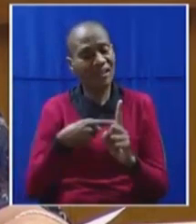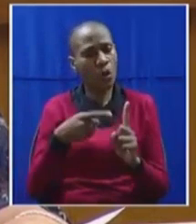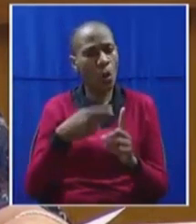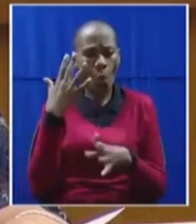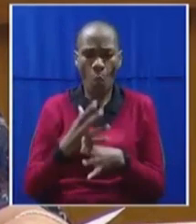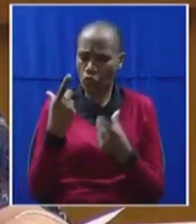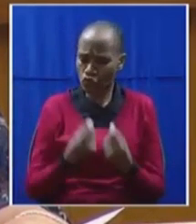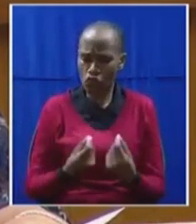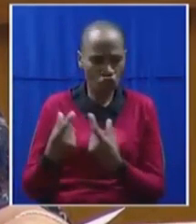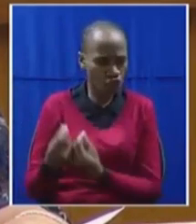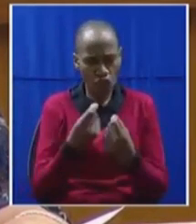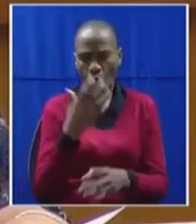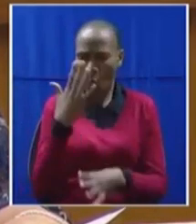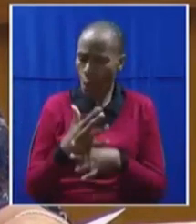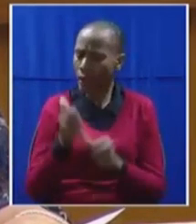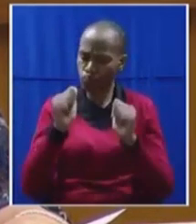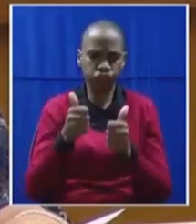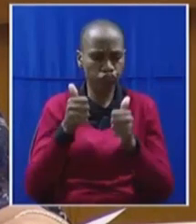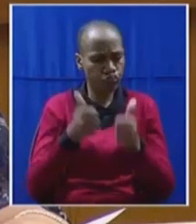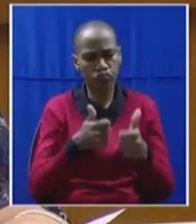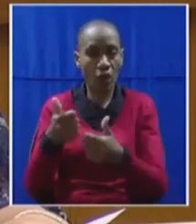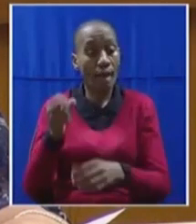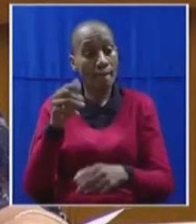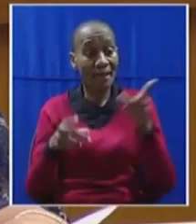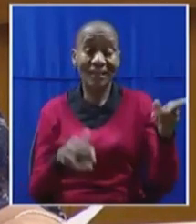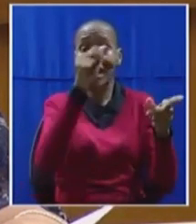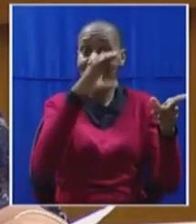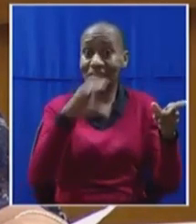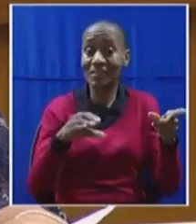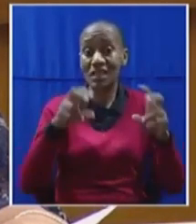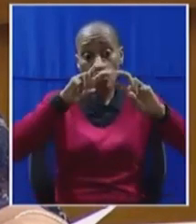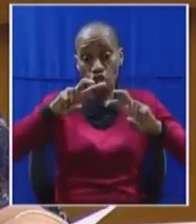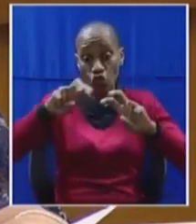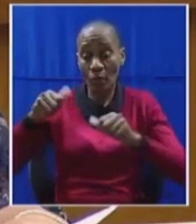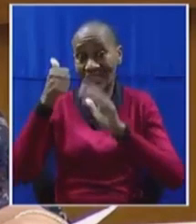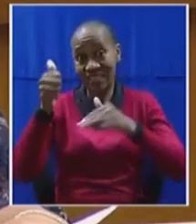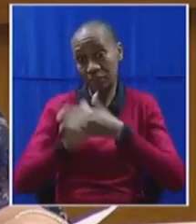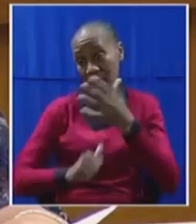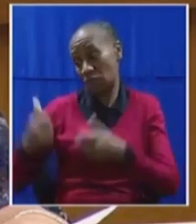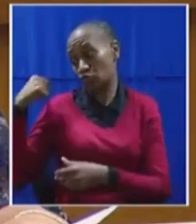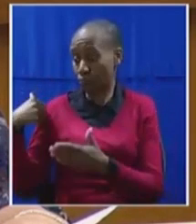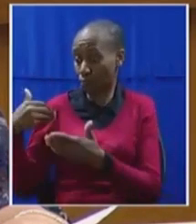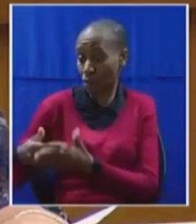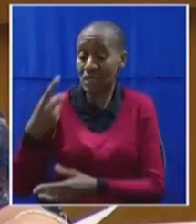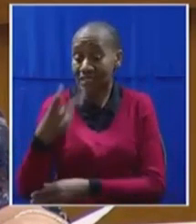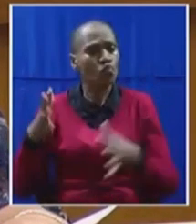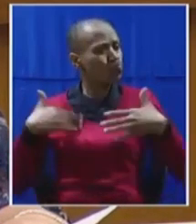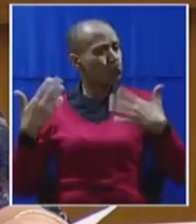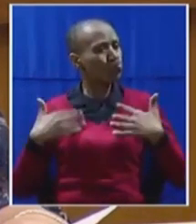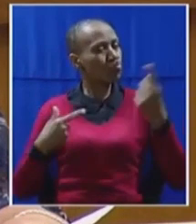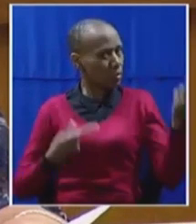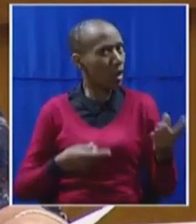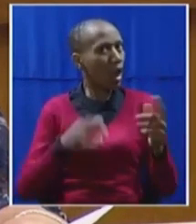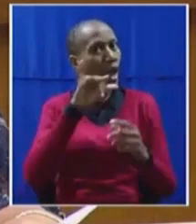a damn fine job. Indeed, according to the ANC Scope Study Group, just 6 months ago, it was pleased with the progress being made